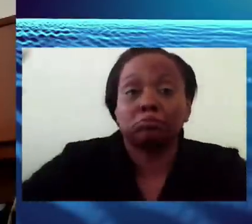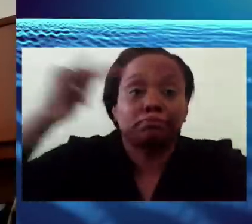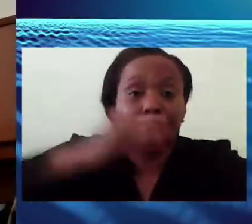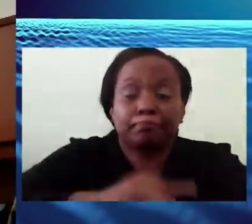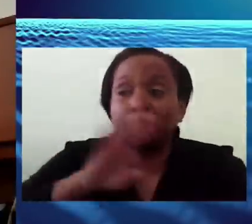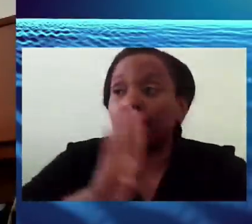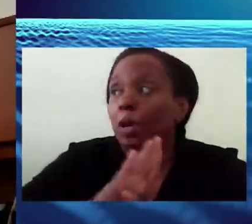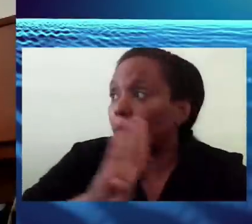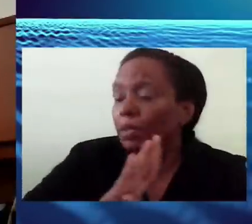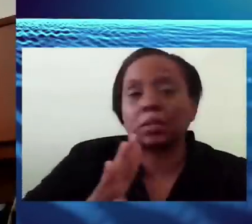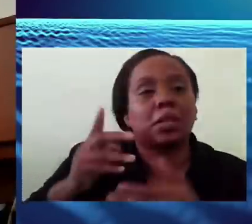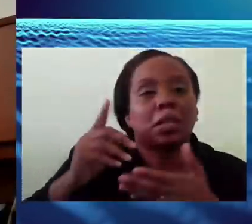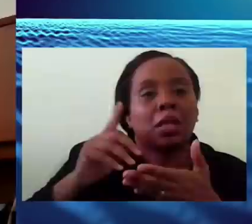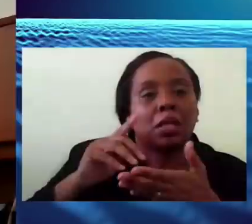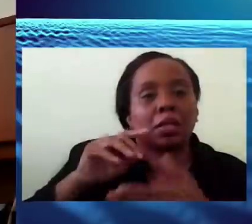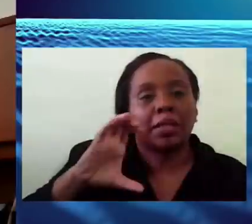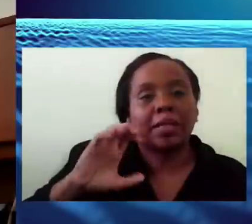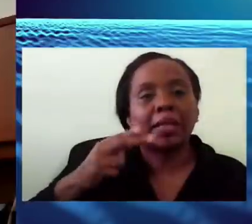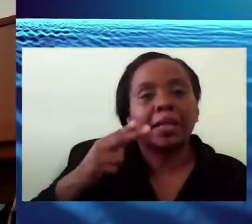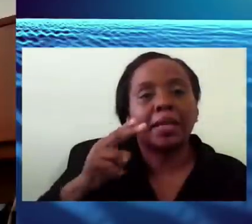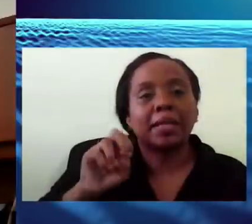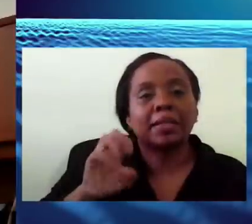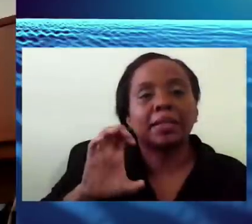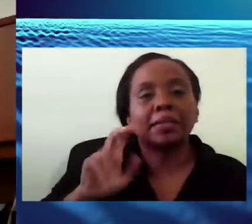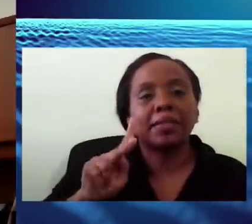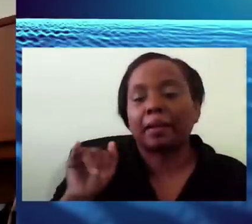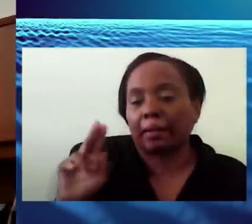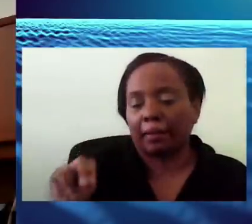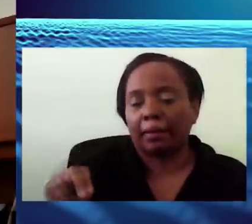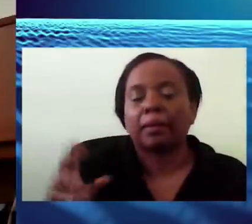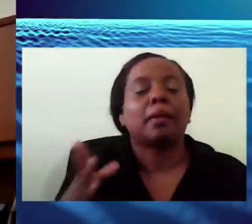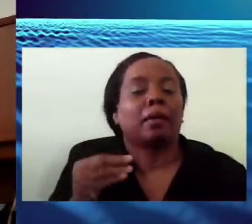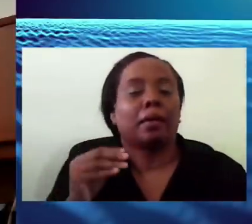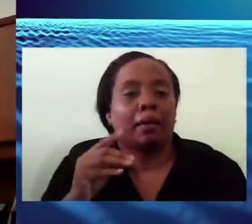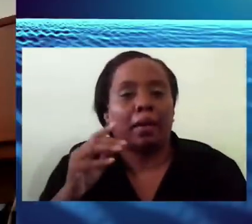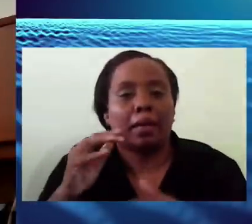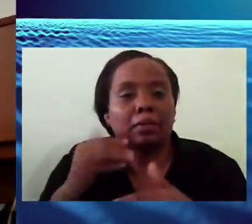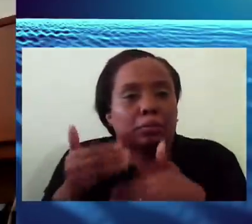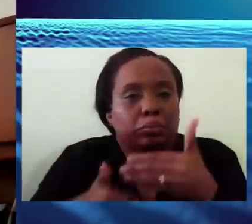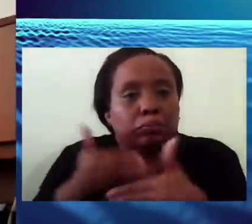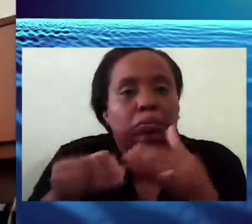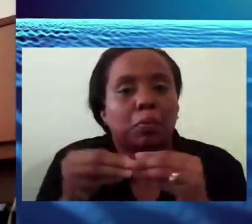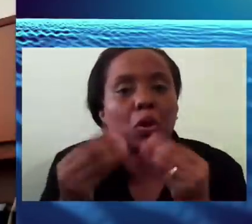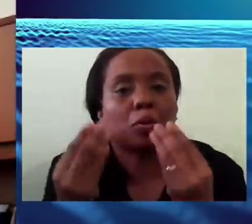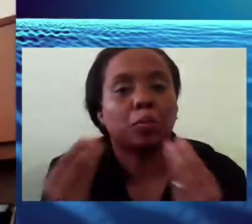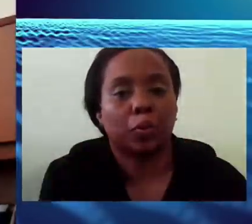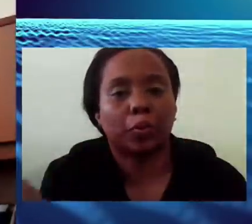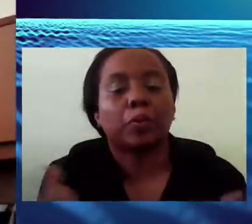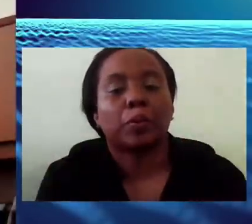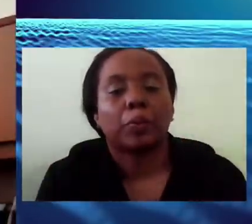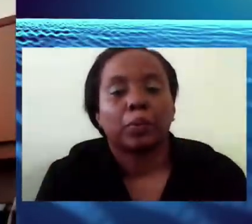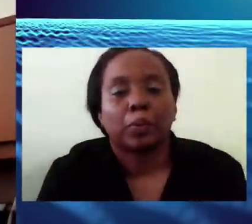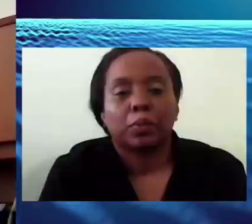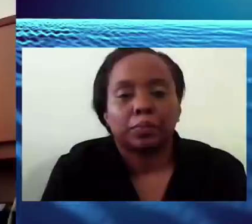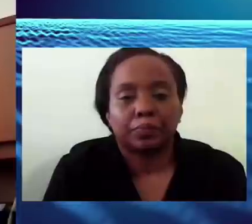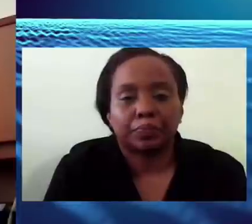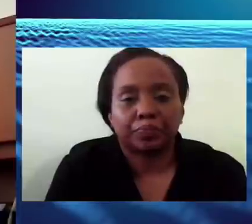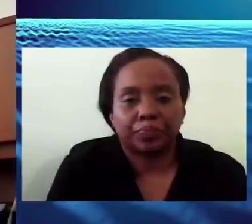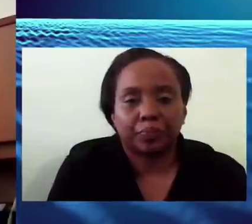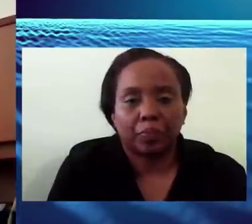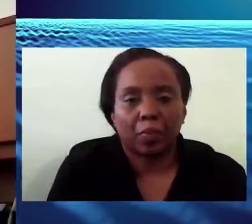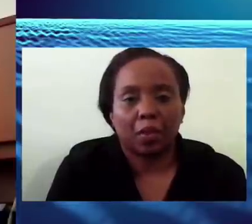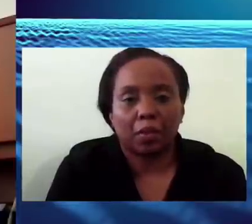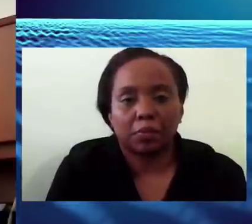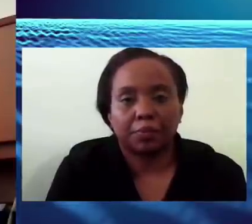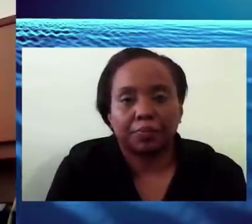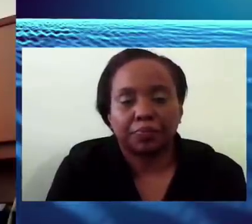the verification system here in Barbados, making the arrivals process even smoother. So we should be in a position to announce once